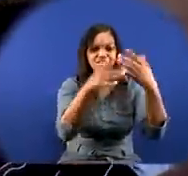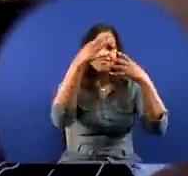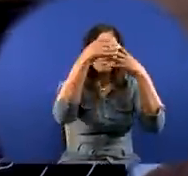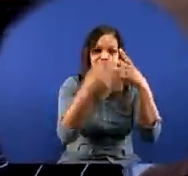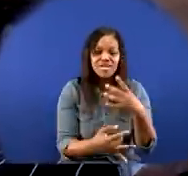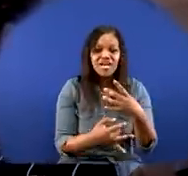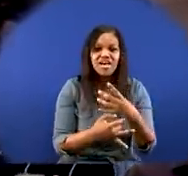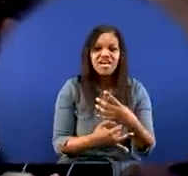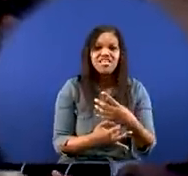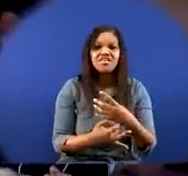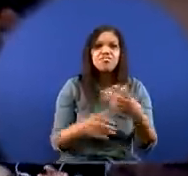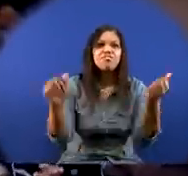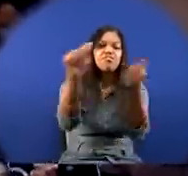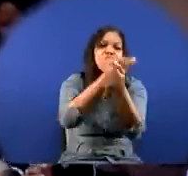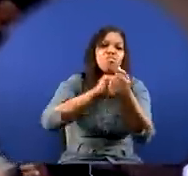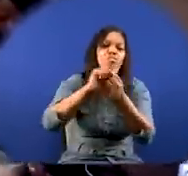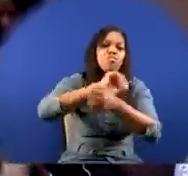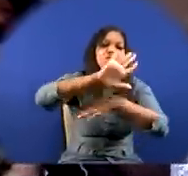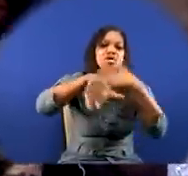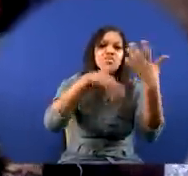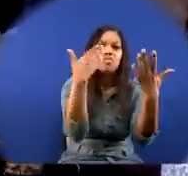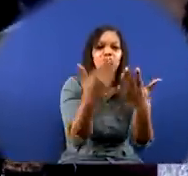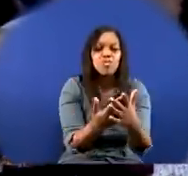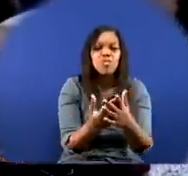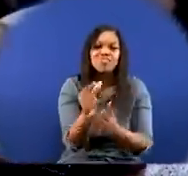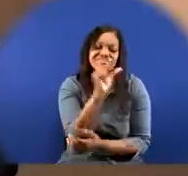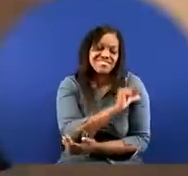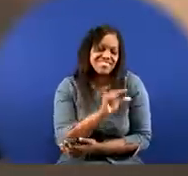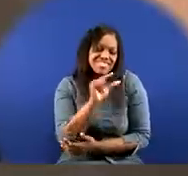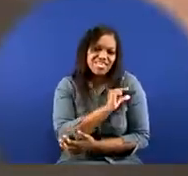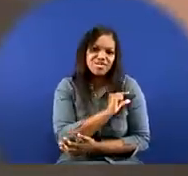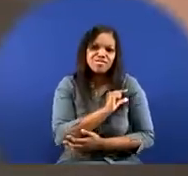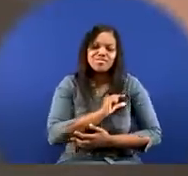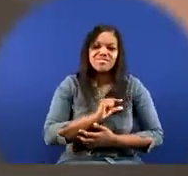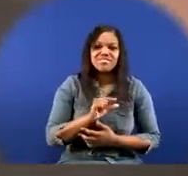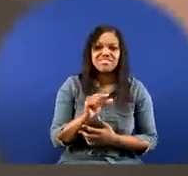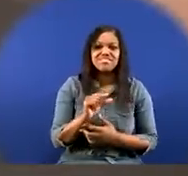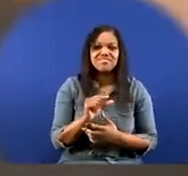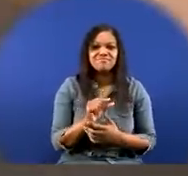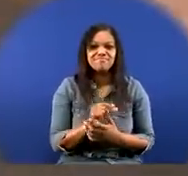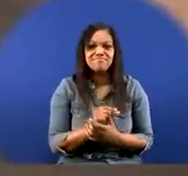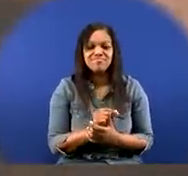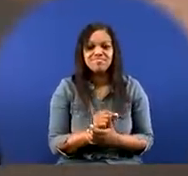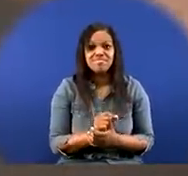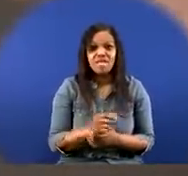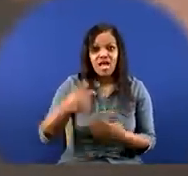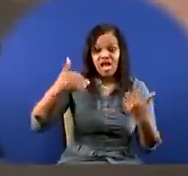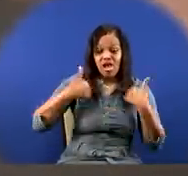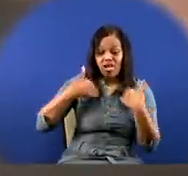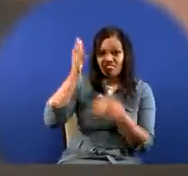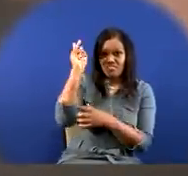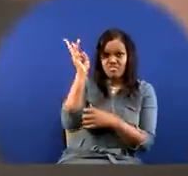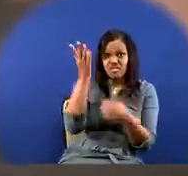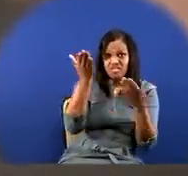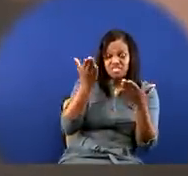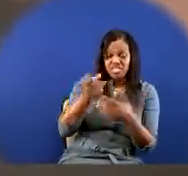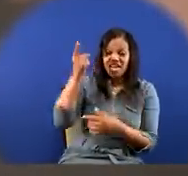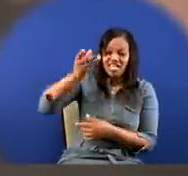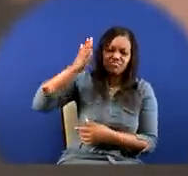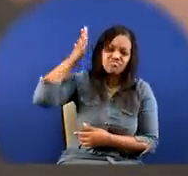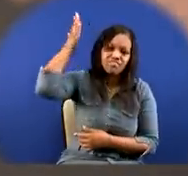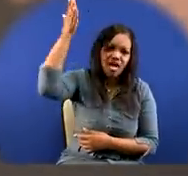Lula, their guilty stain. Is there a witness here? He